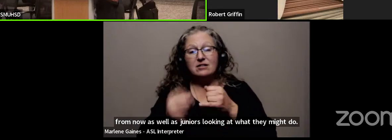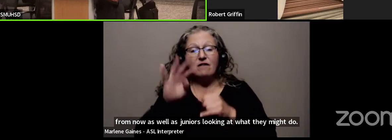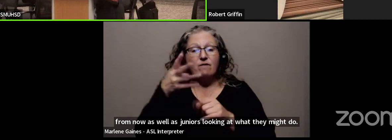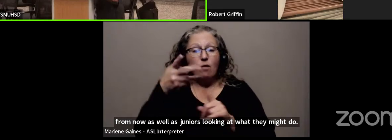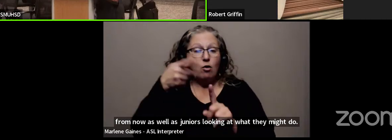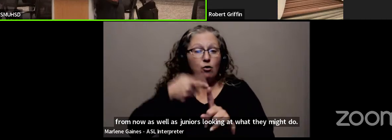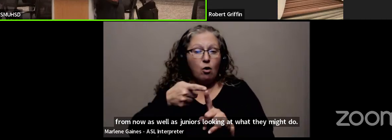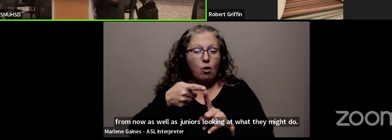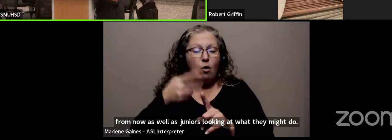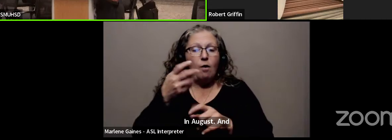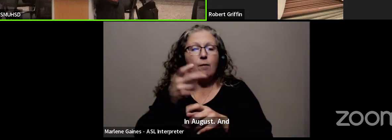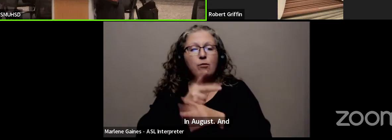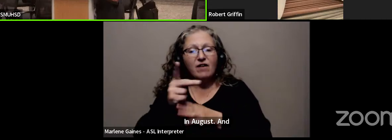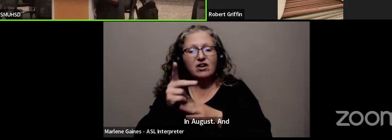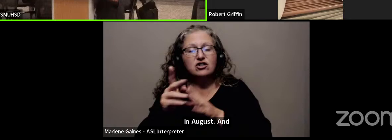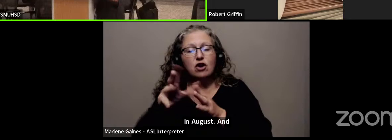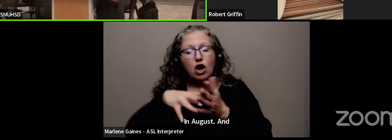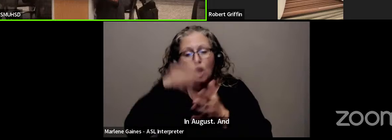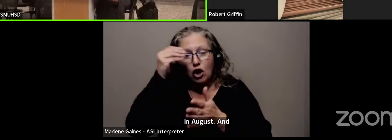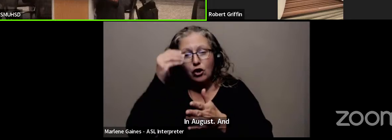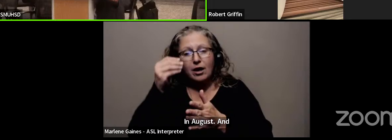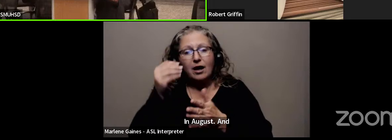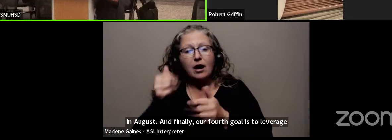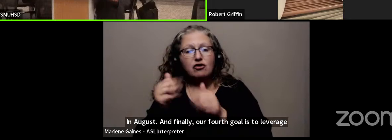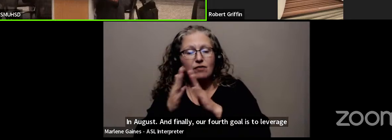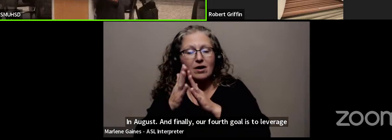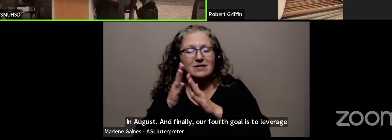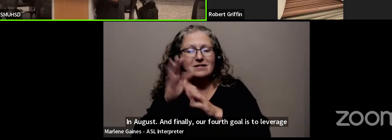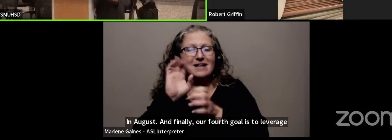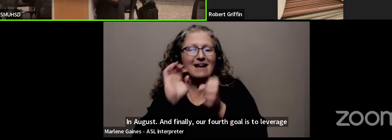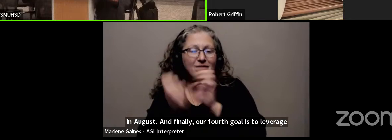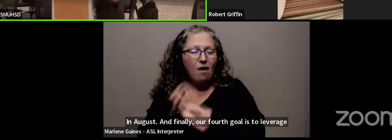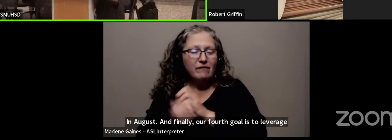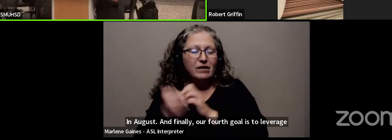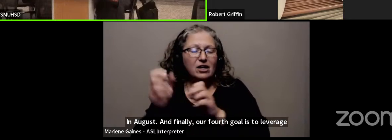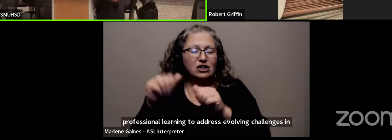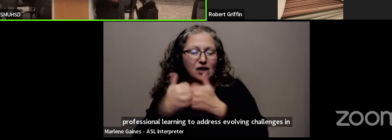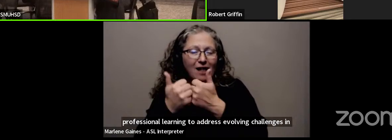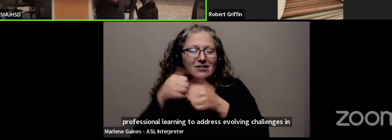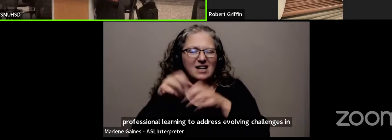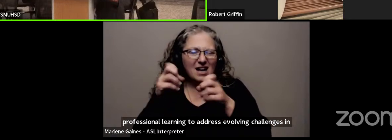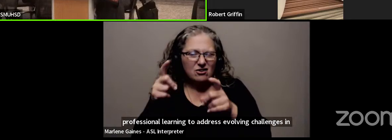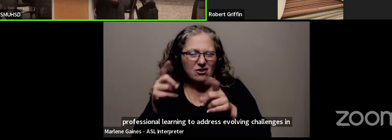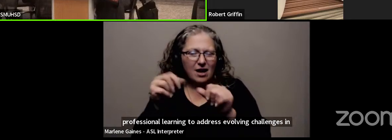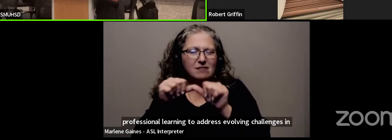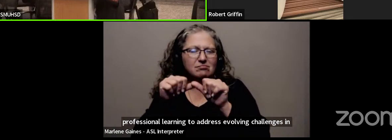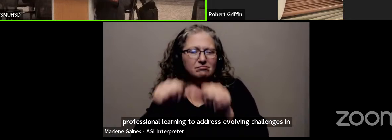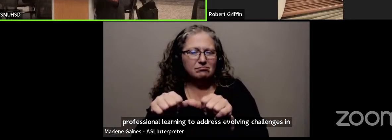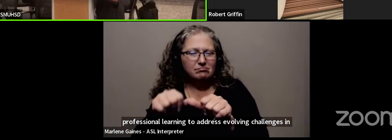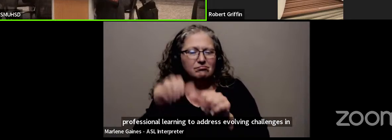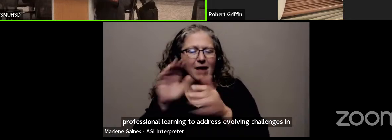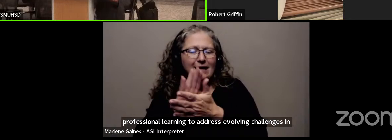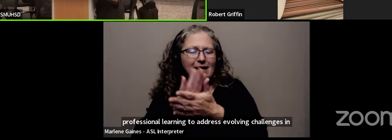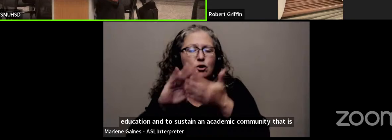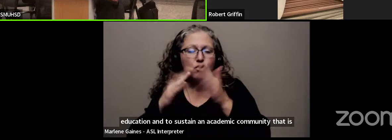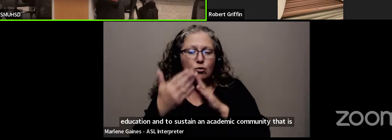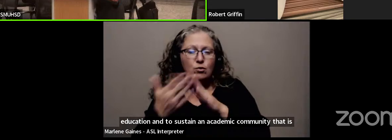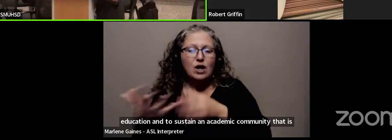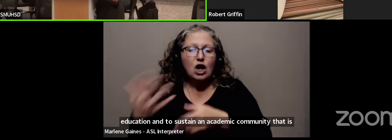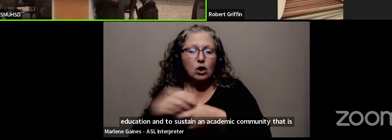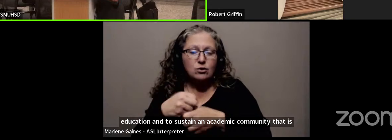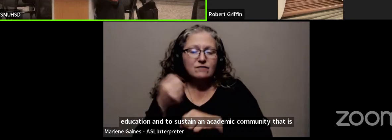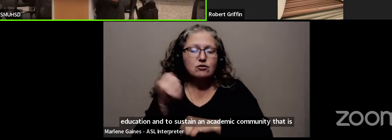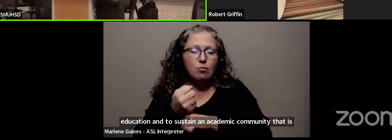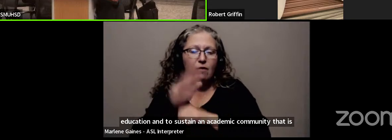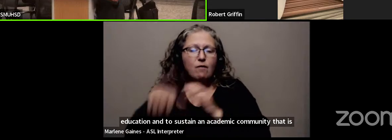leverage professional learning to address evolving challenges in education and to sustain an academic community that is inclusive and supportive of